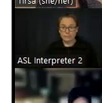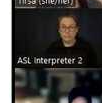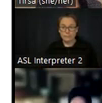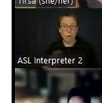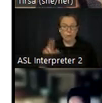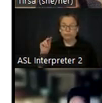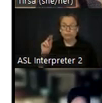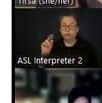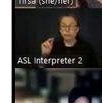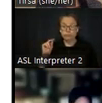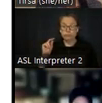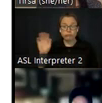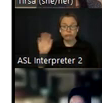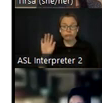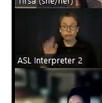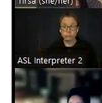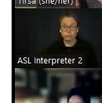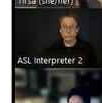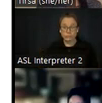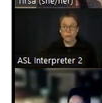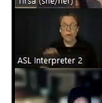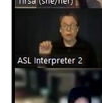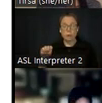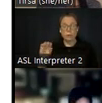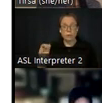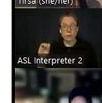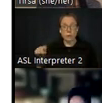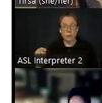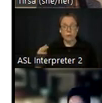Nope, not me. Commissioner Sophia does. Commissioner Sophia?